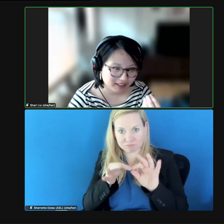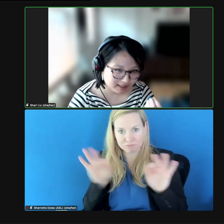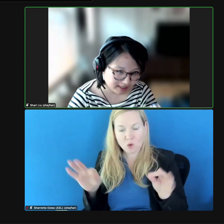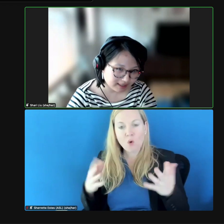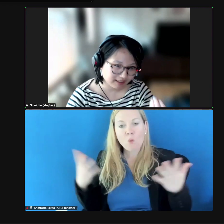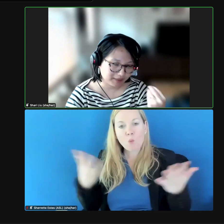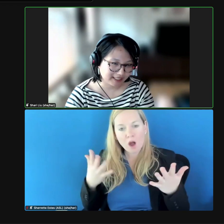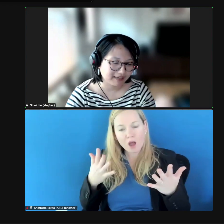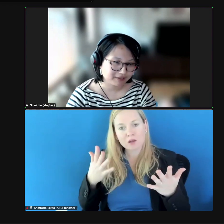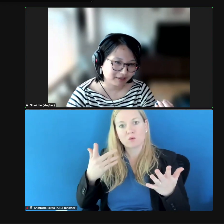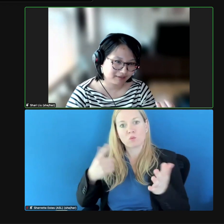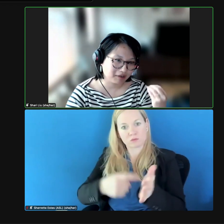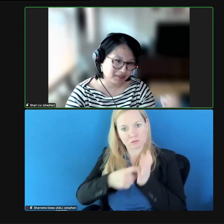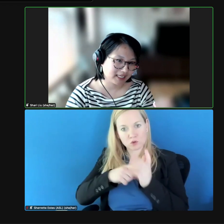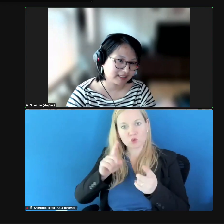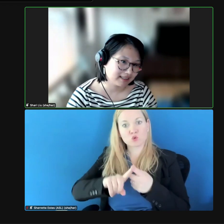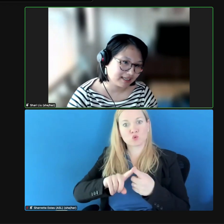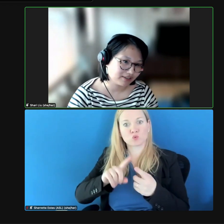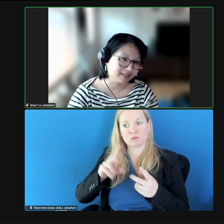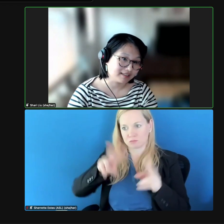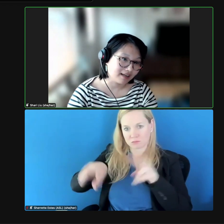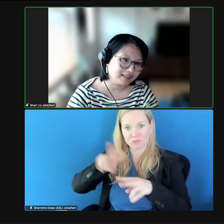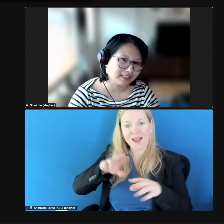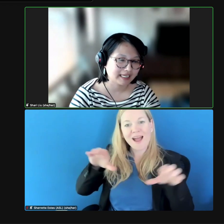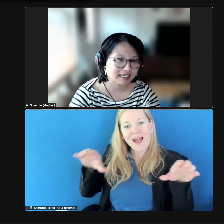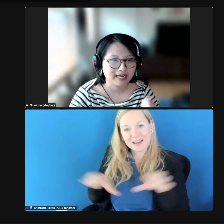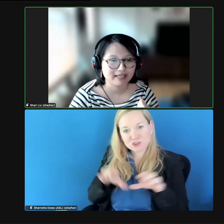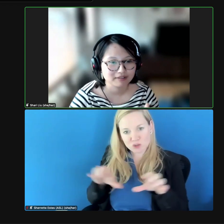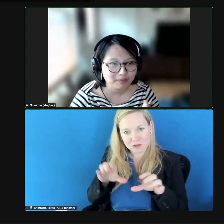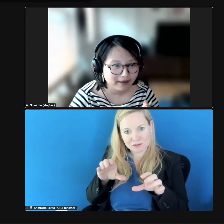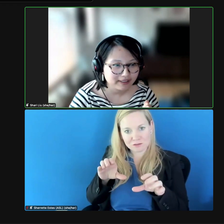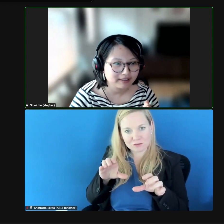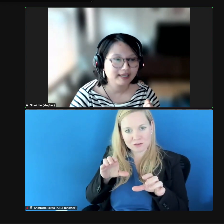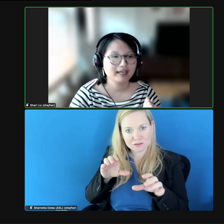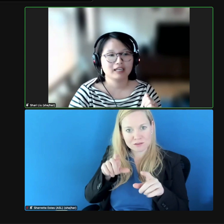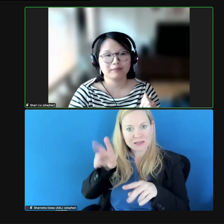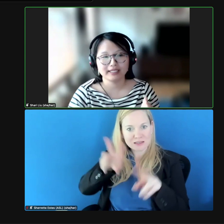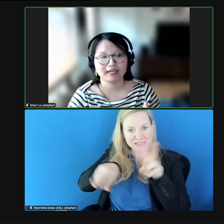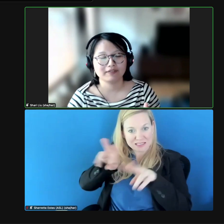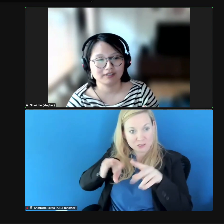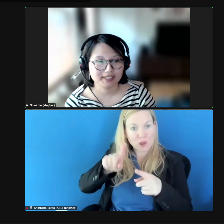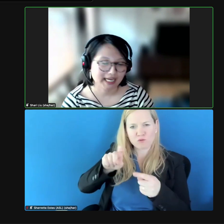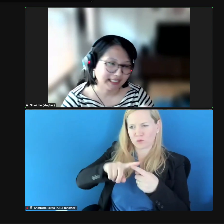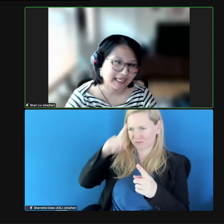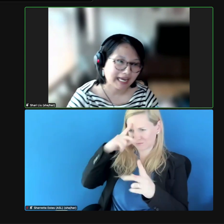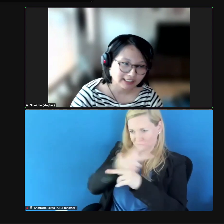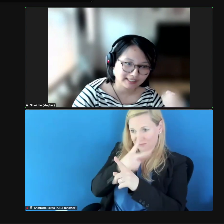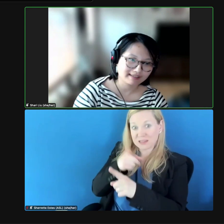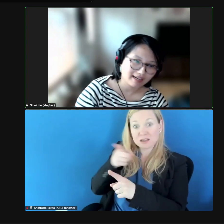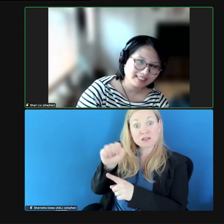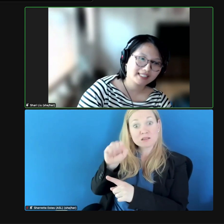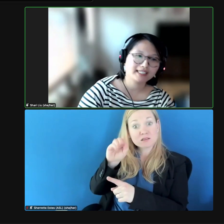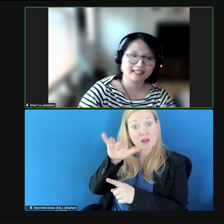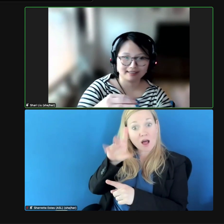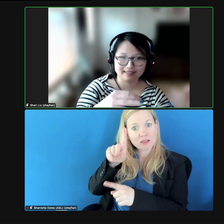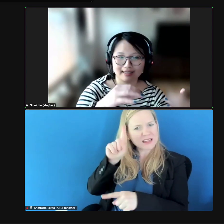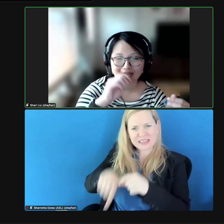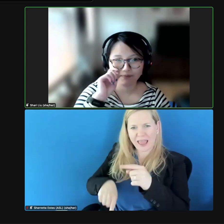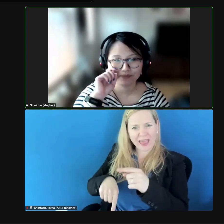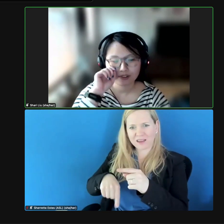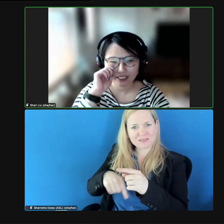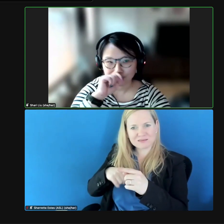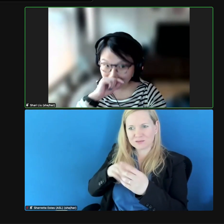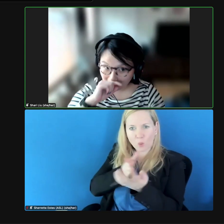action efficiency? You might have to represent that the agent is solid and can't pass through the barrier. You might have to understand that the action is costly, that